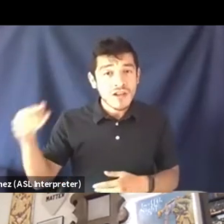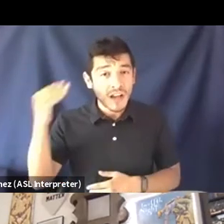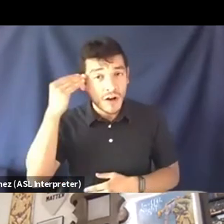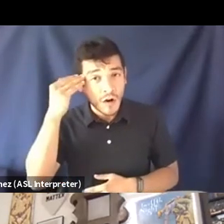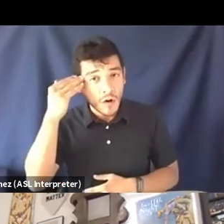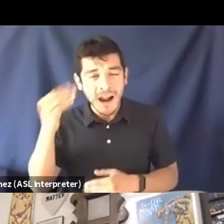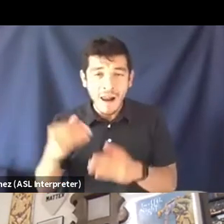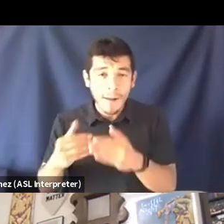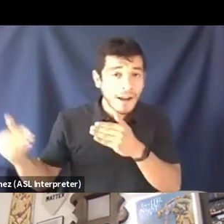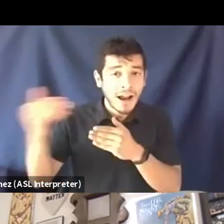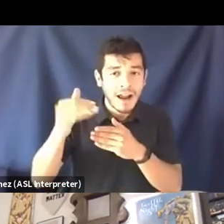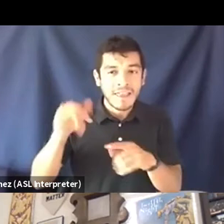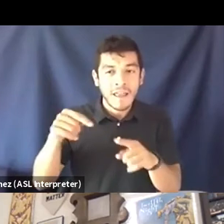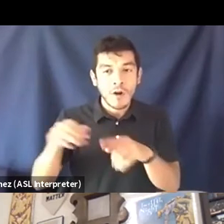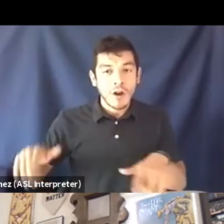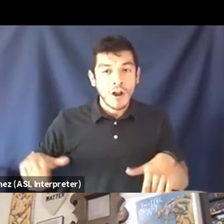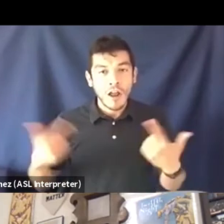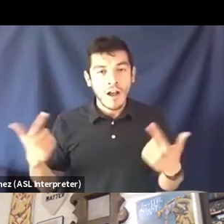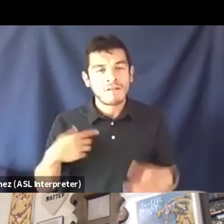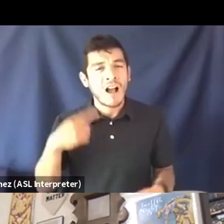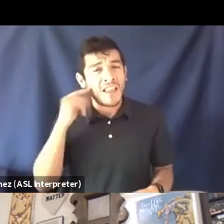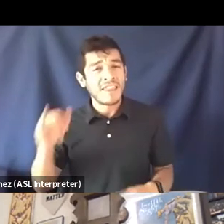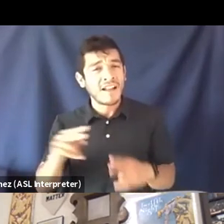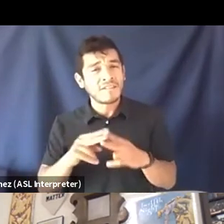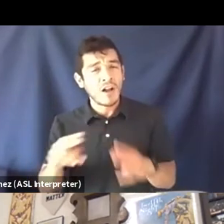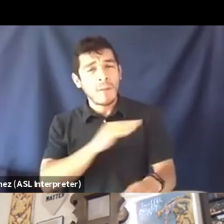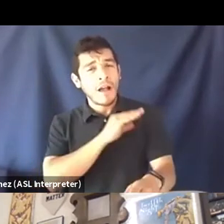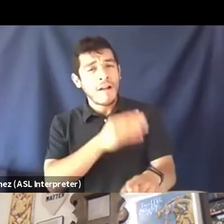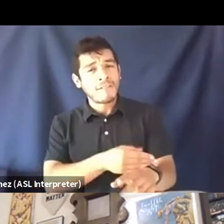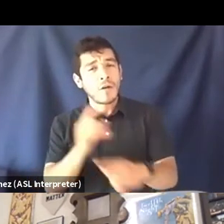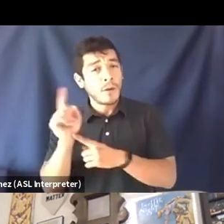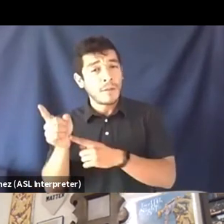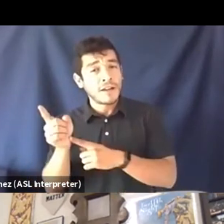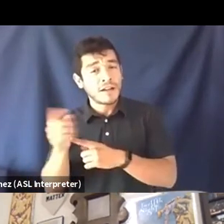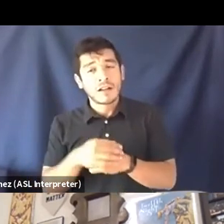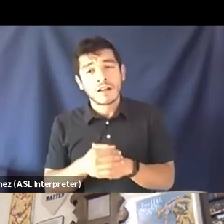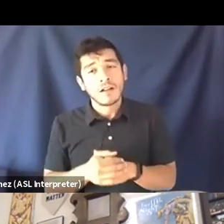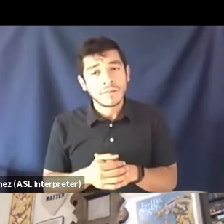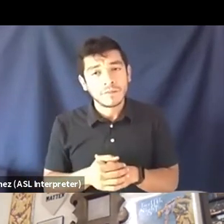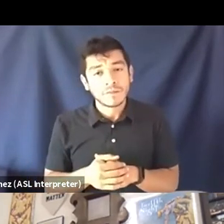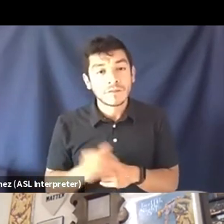at this point in her life. So I thought that was a really, really important point. Angela and I worked,